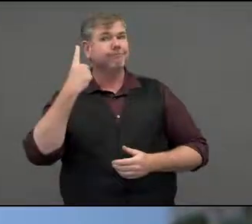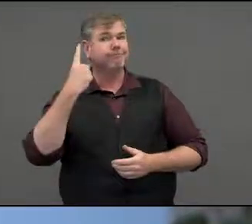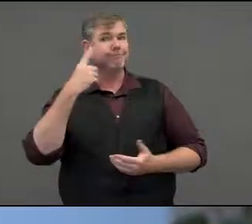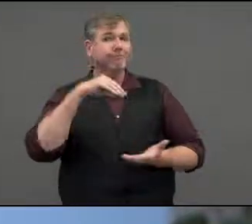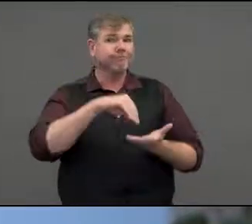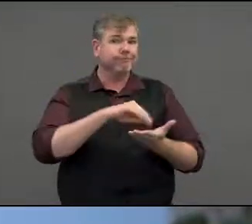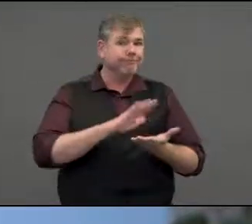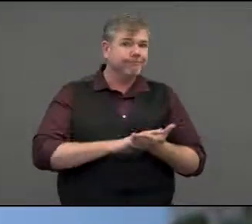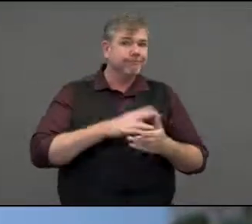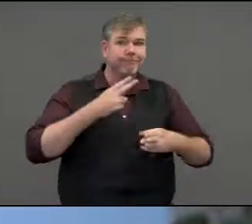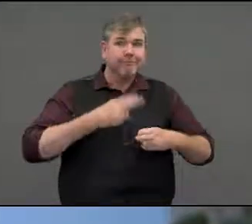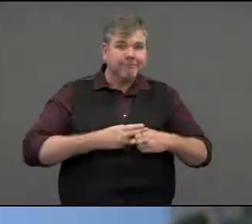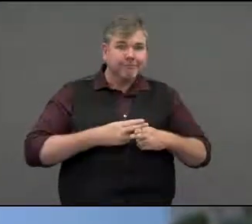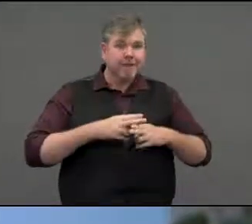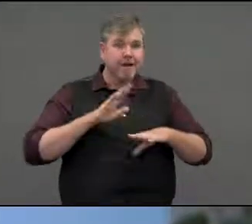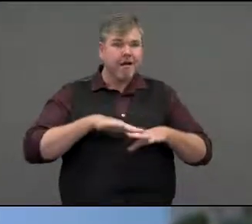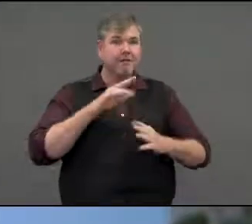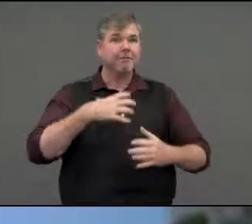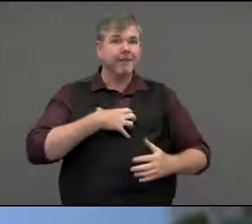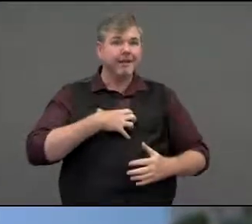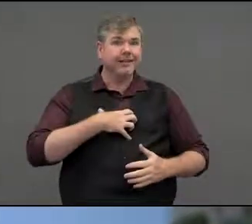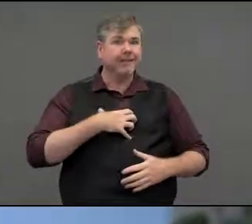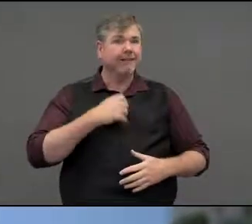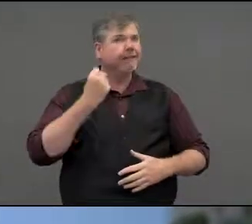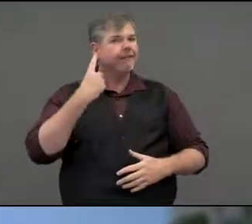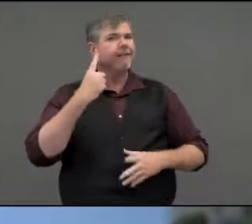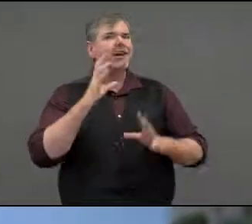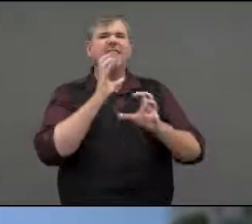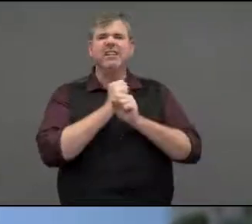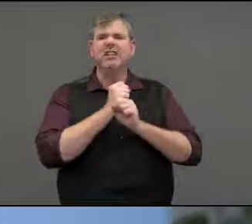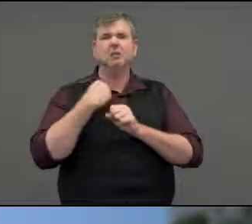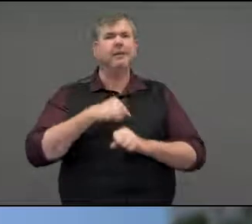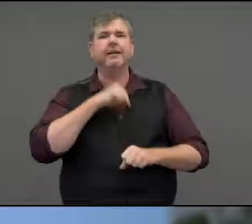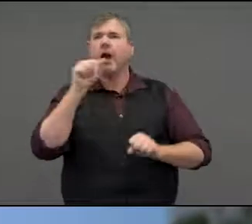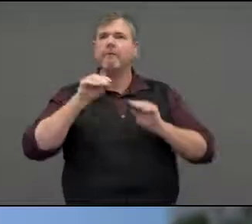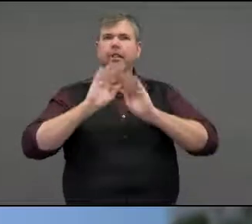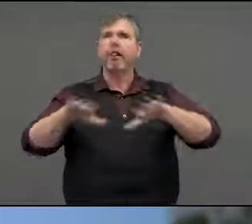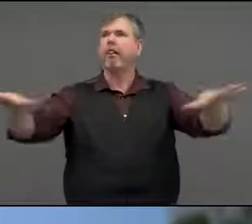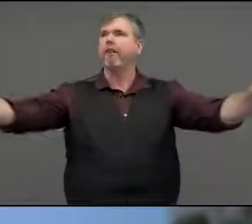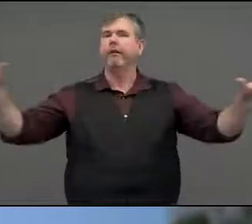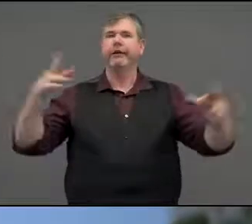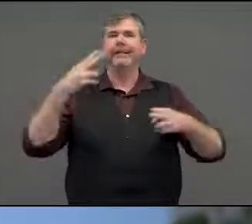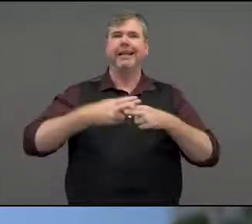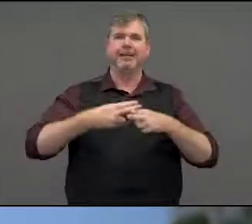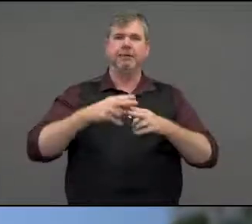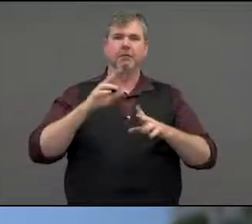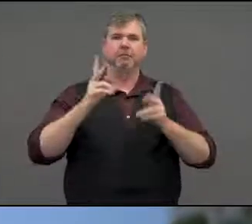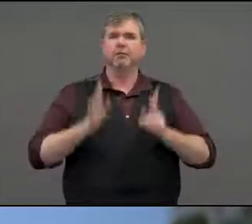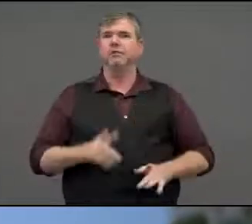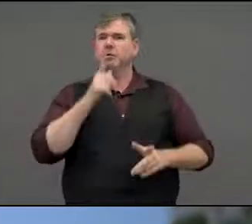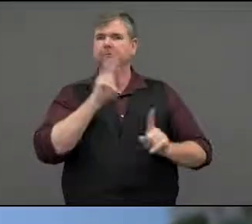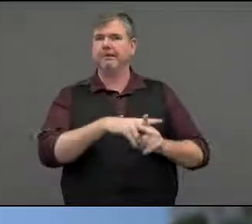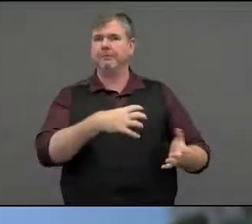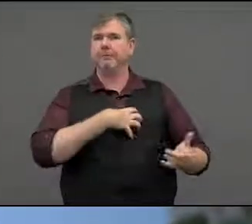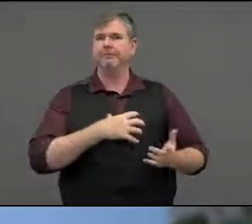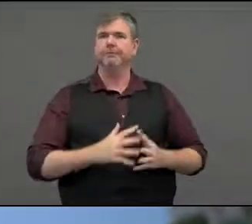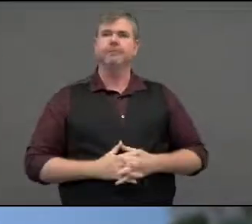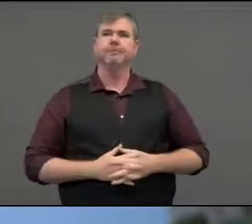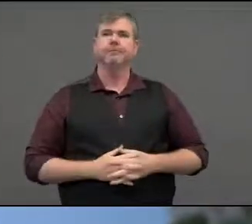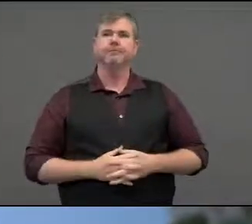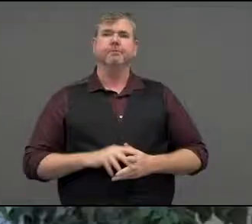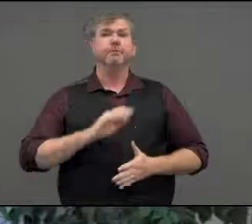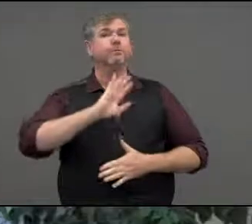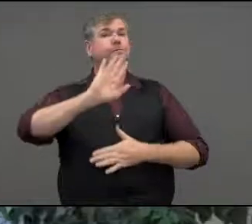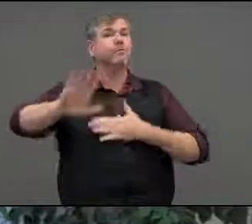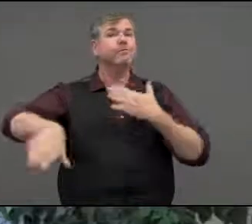they provide them to us. So your confidentiality is protected with us, with the county. And all of that information is included